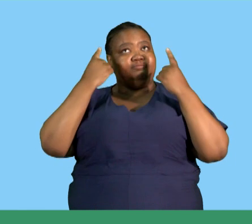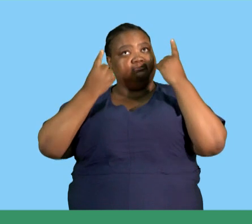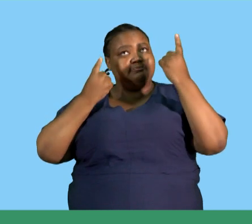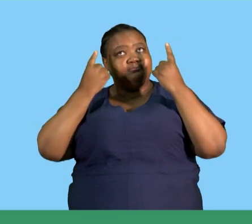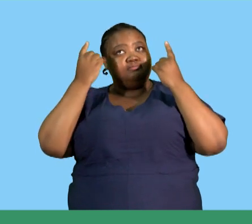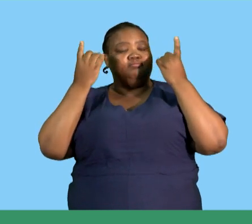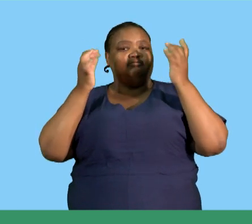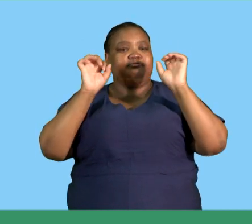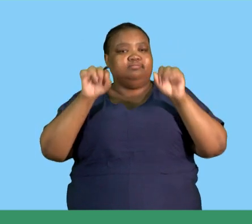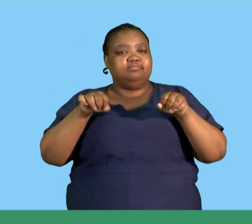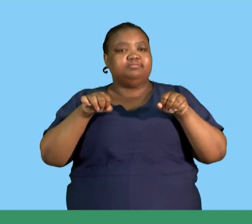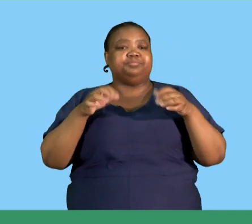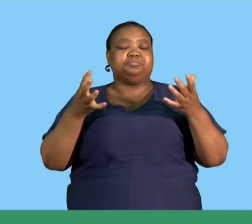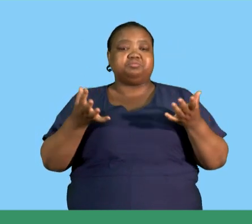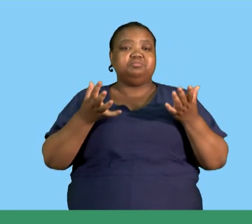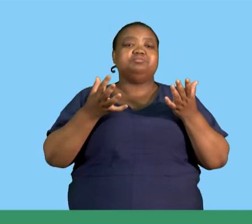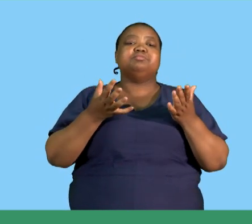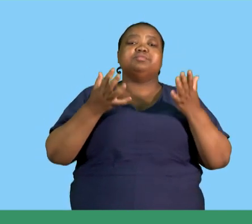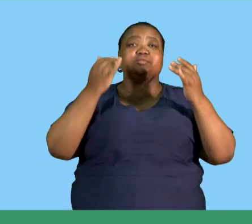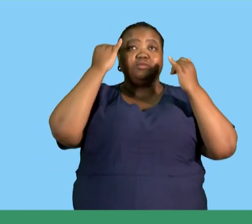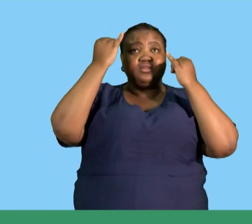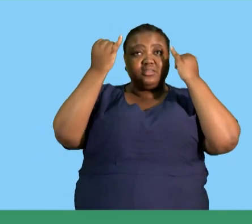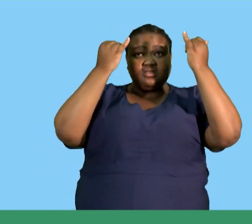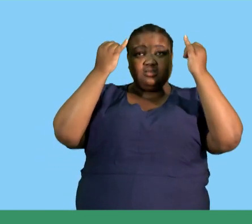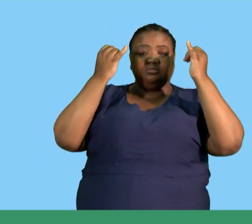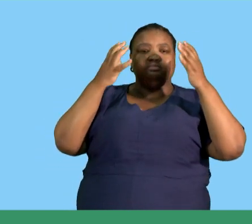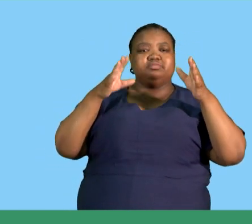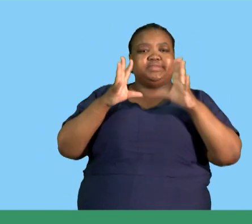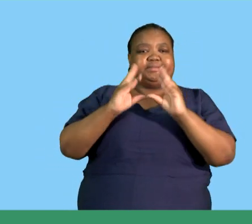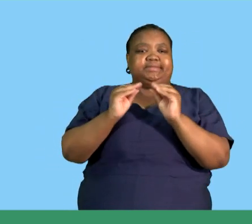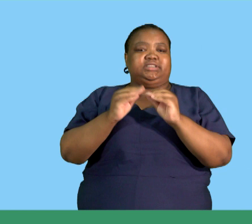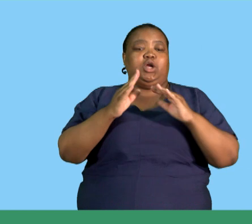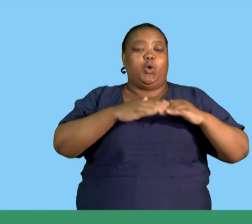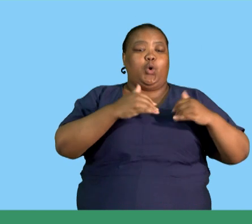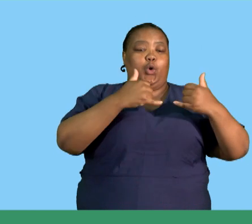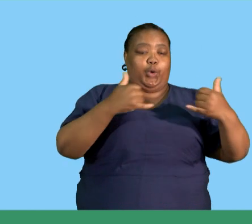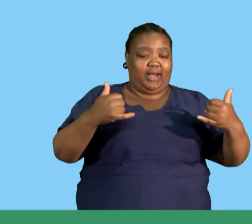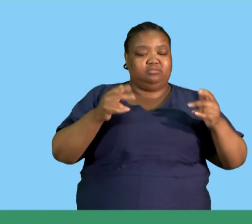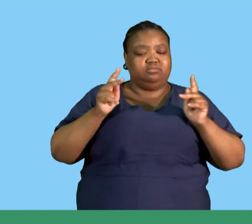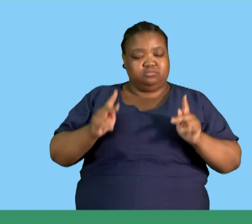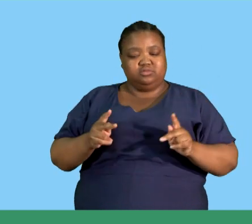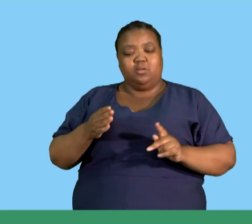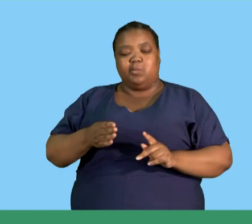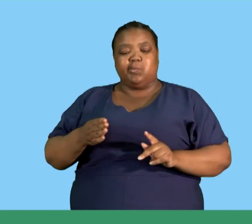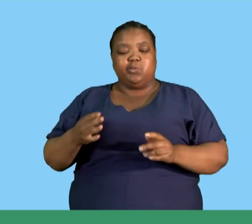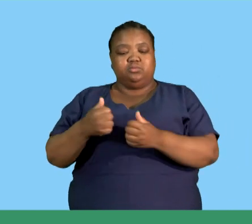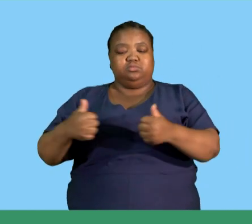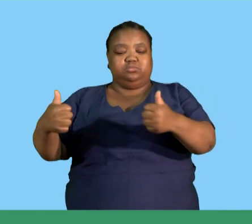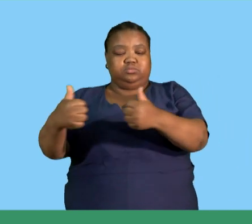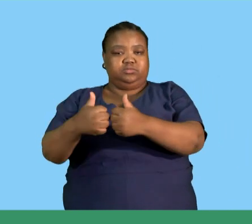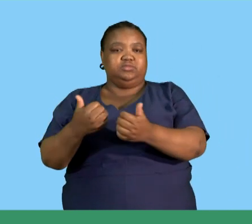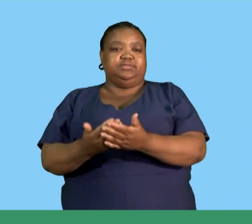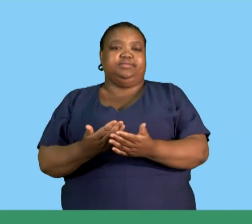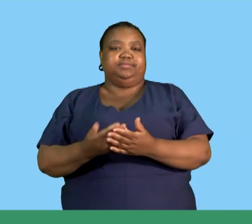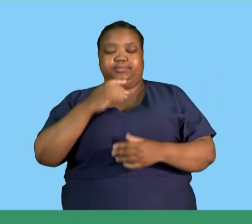even brainstorming session can also happen electronically, or it can happen online. Right, so this is our